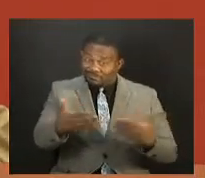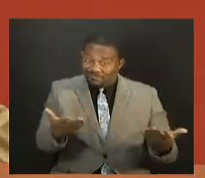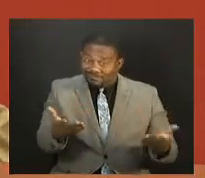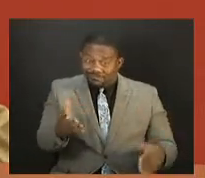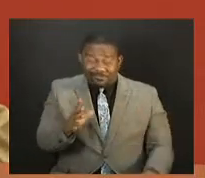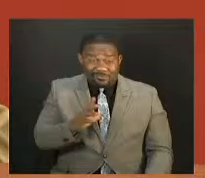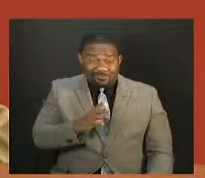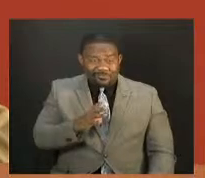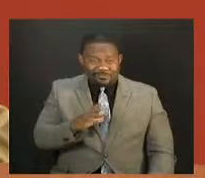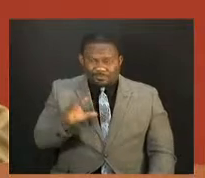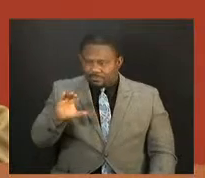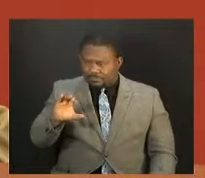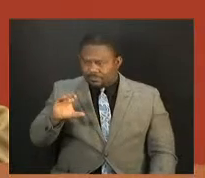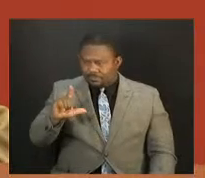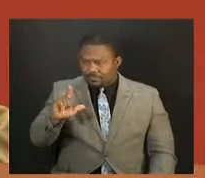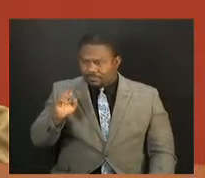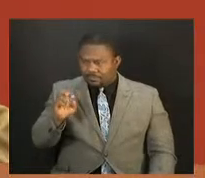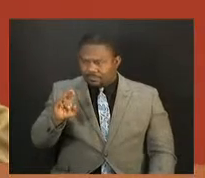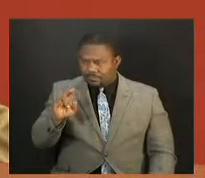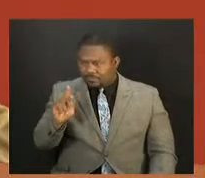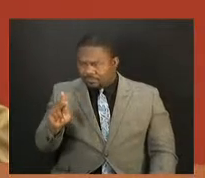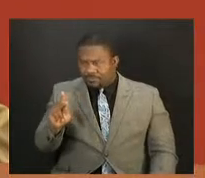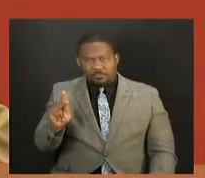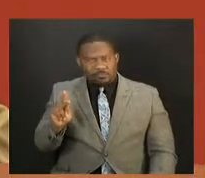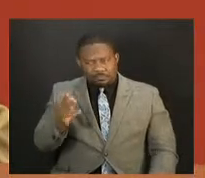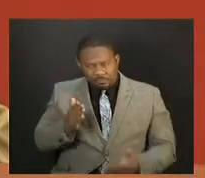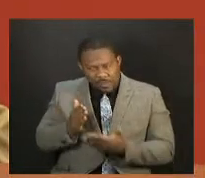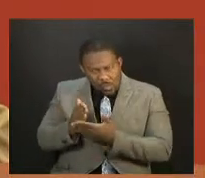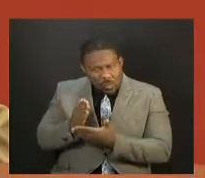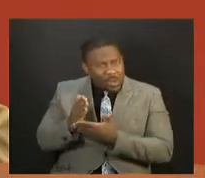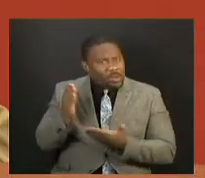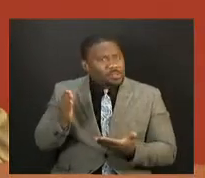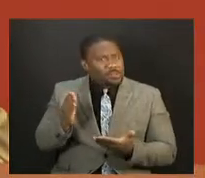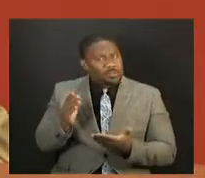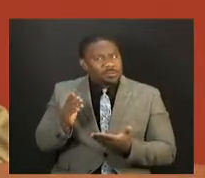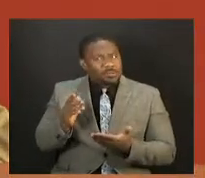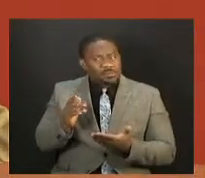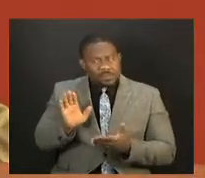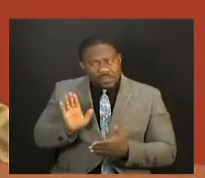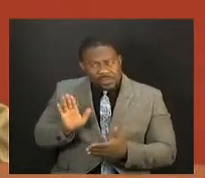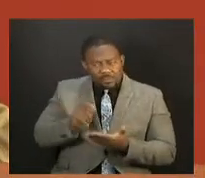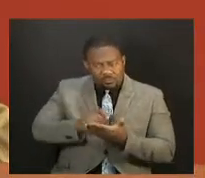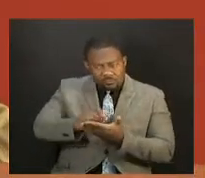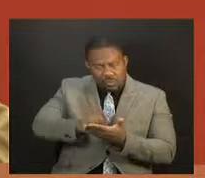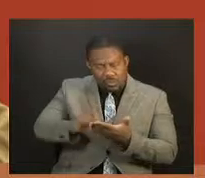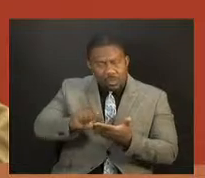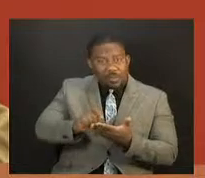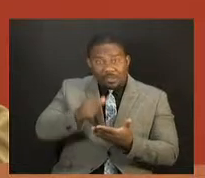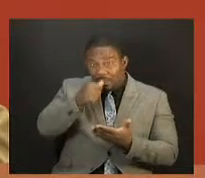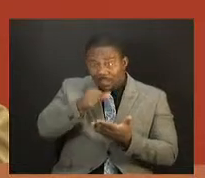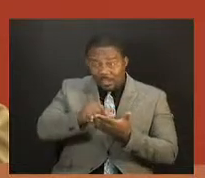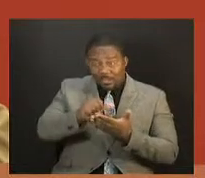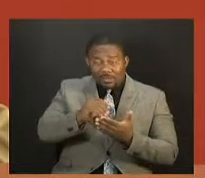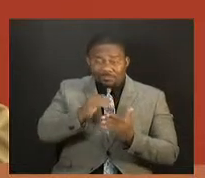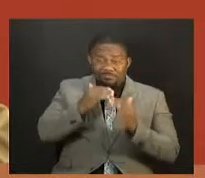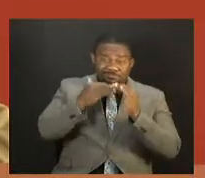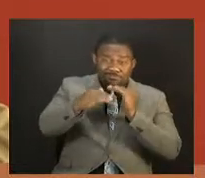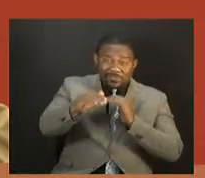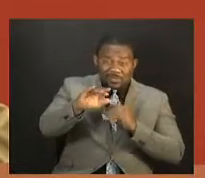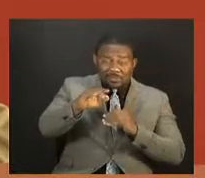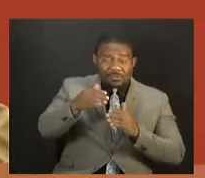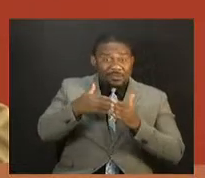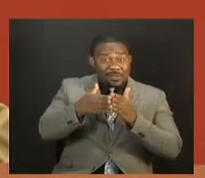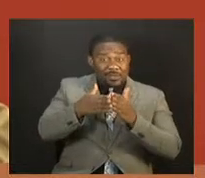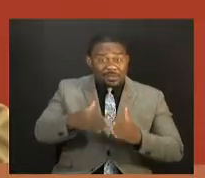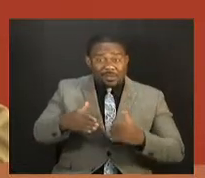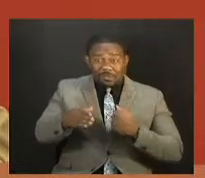the clerk was right in writing a letter to invite the Governor to come and brief the